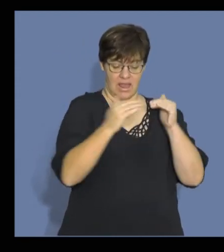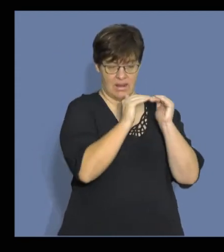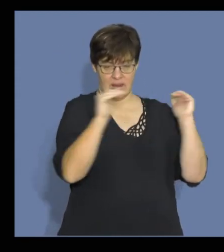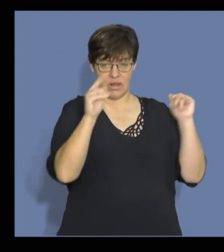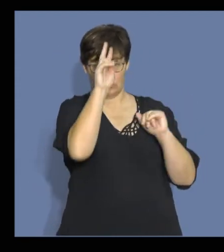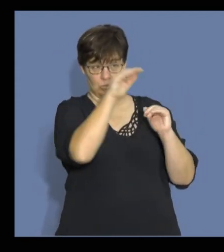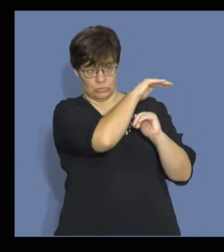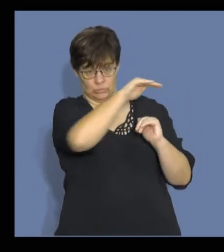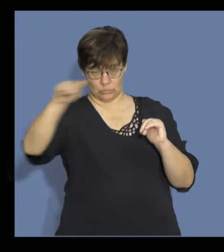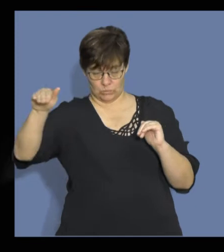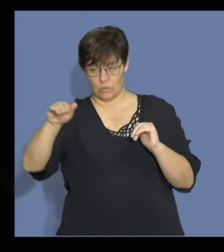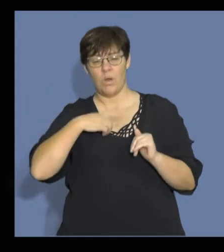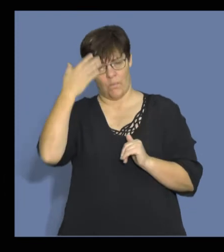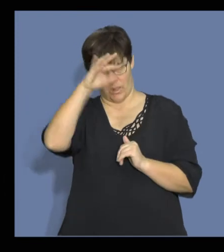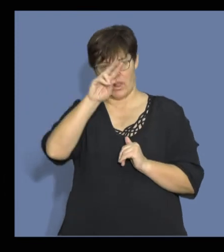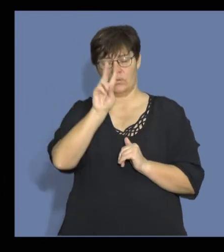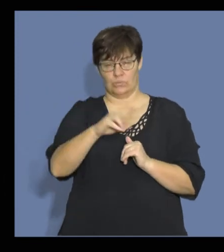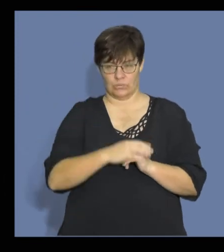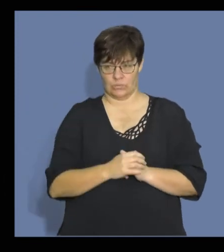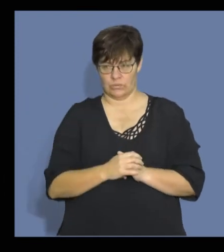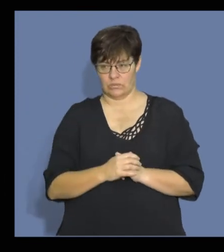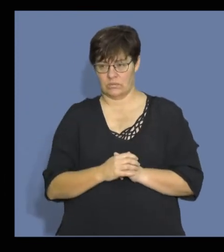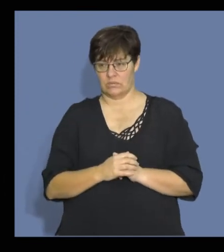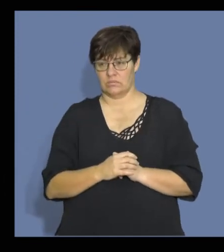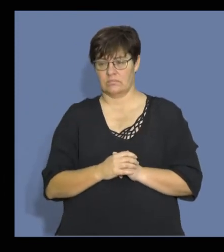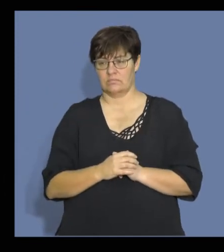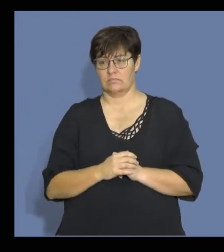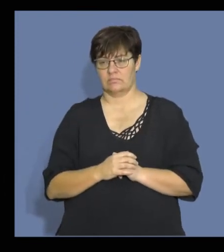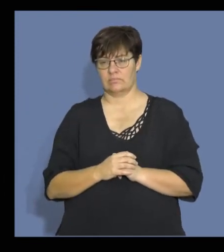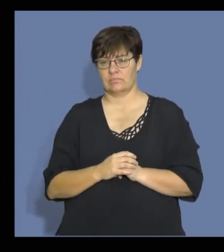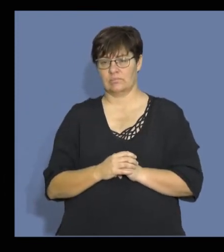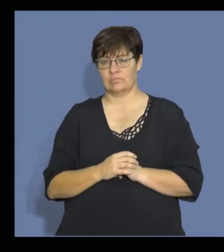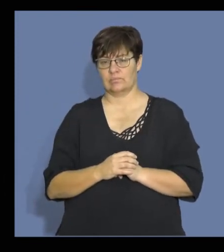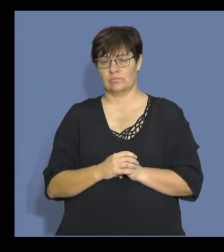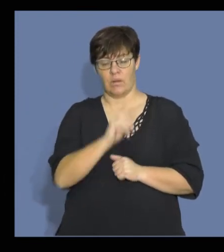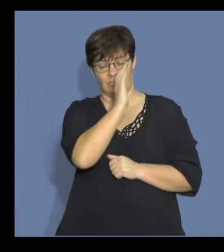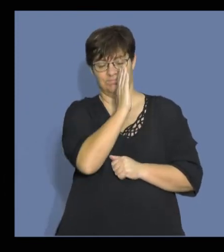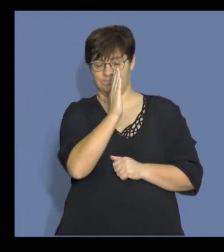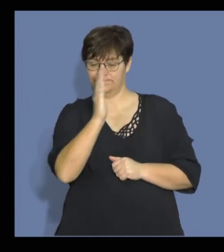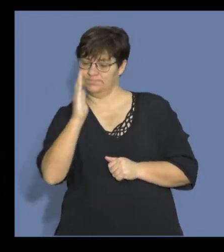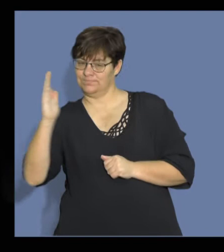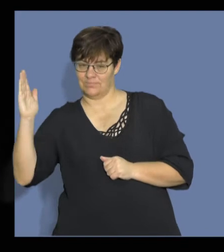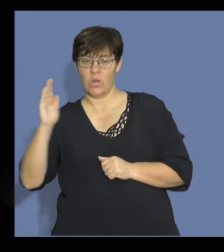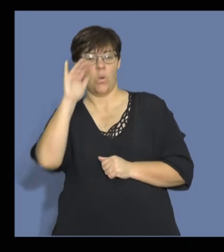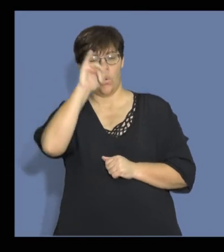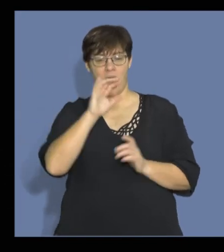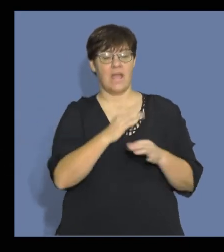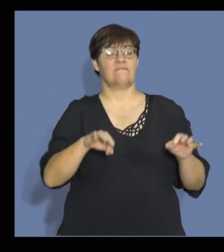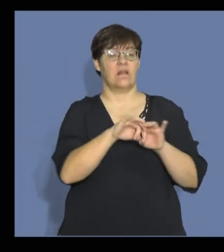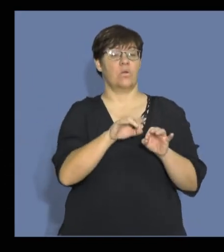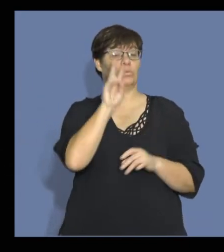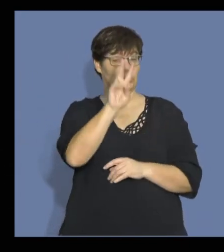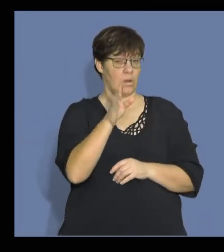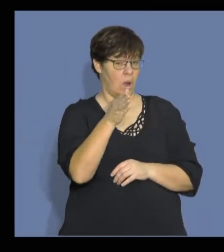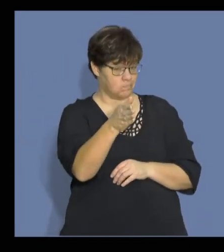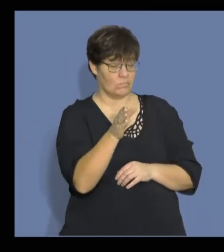see here is that I've just drawn the line with all the points where the y value is going to